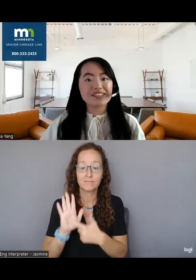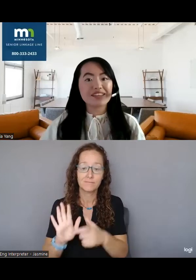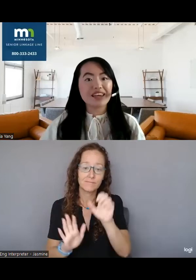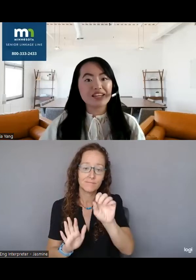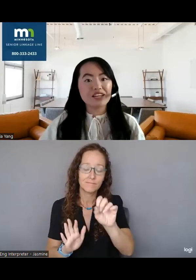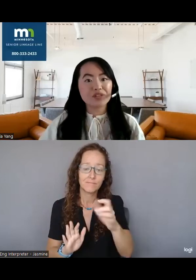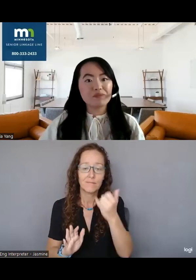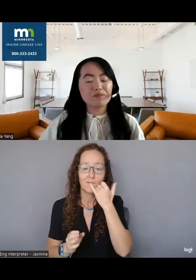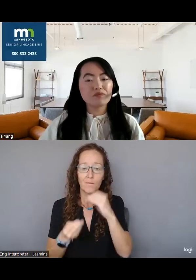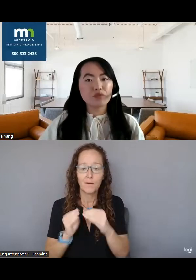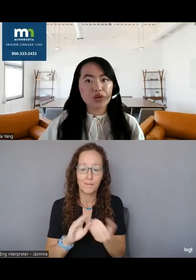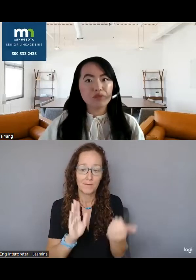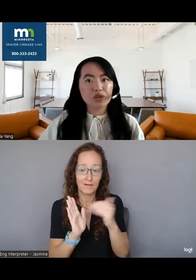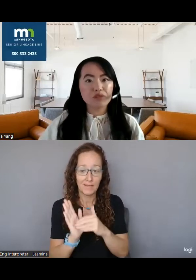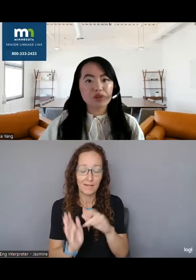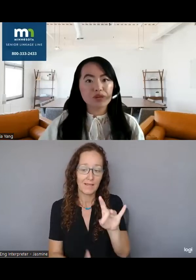That is